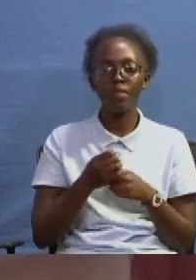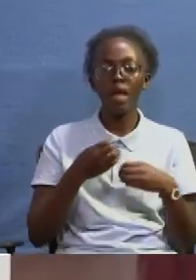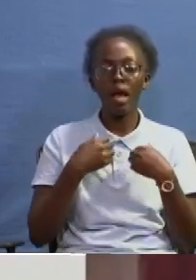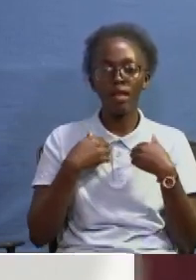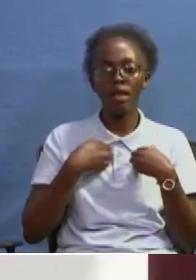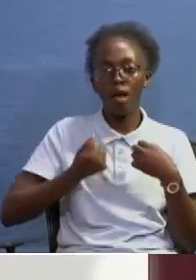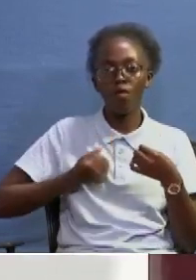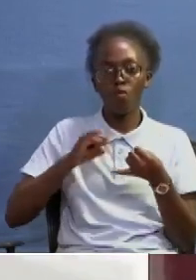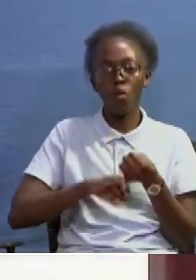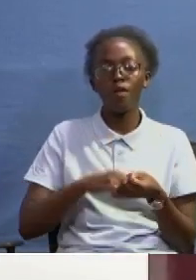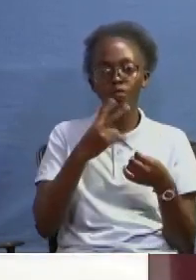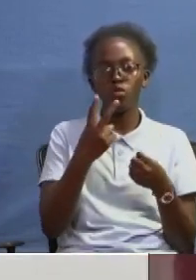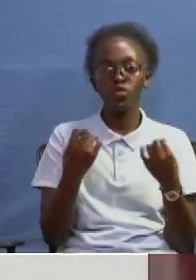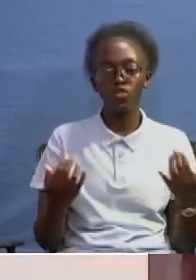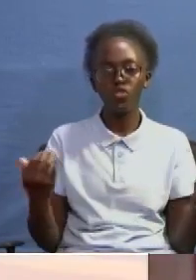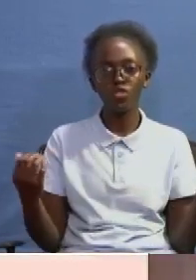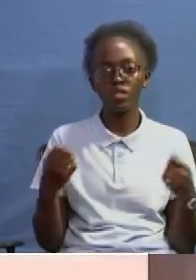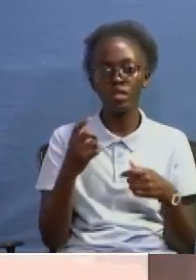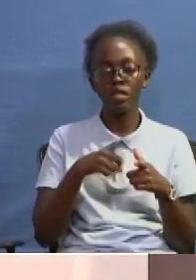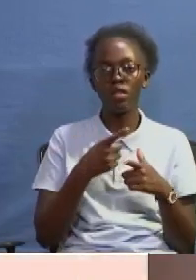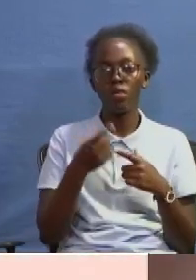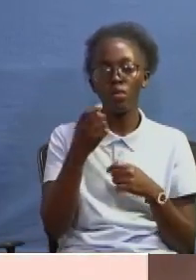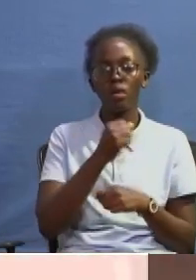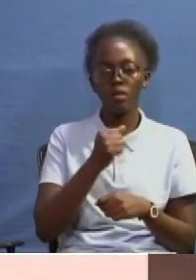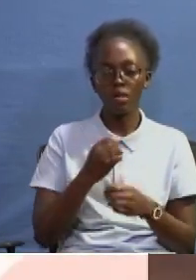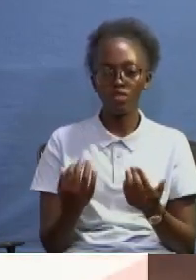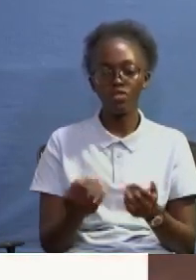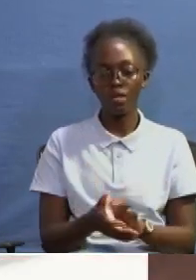2 children, and 1 grandchild. Auma Evans for KUTV, Nairobi.